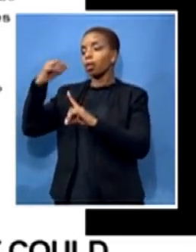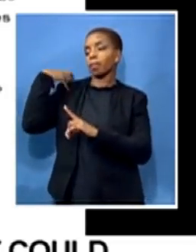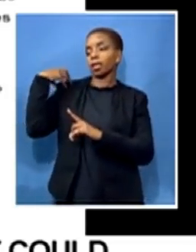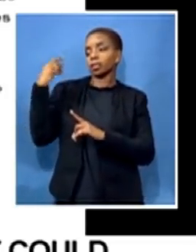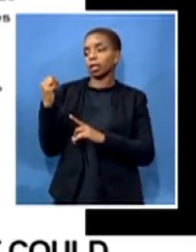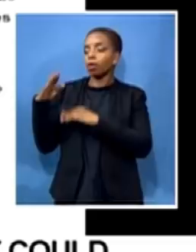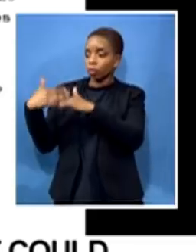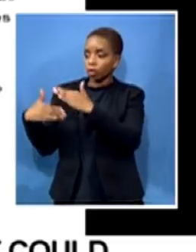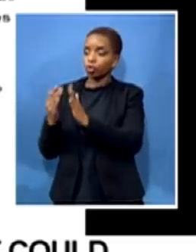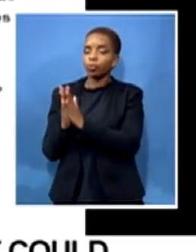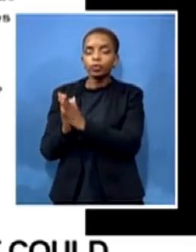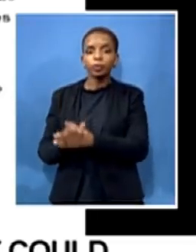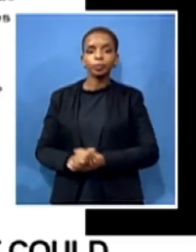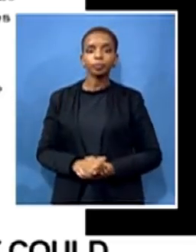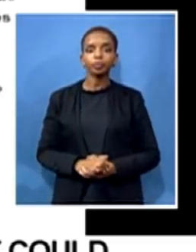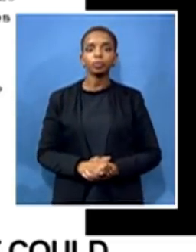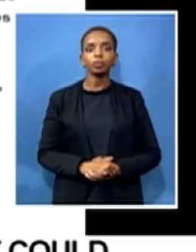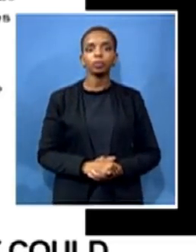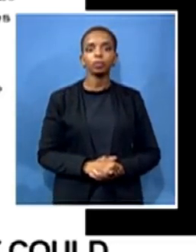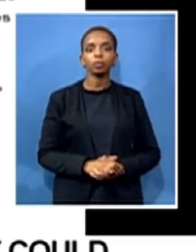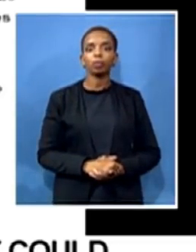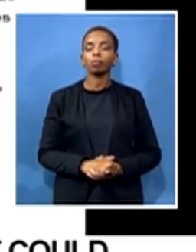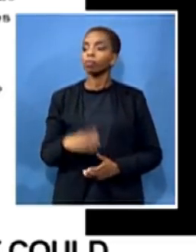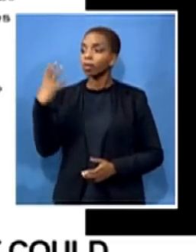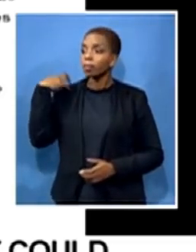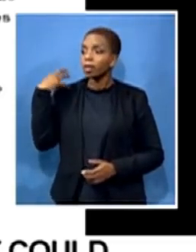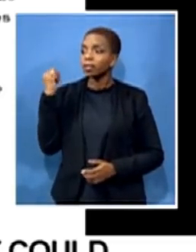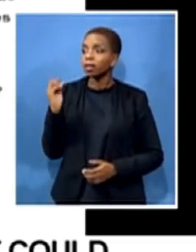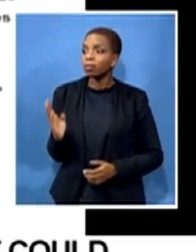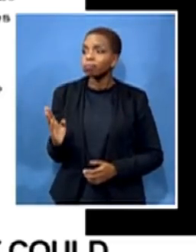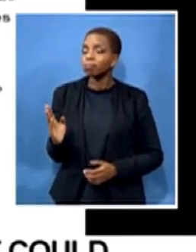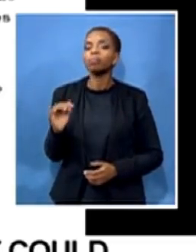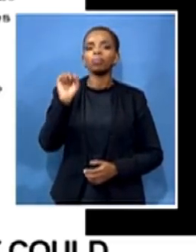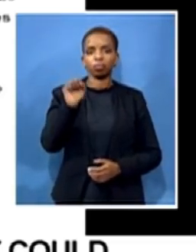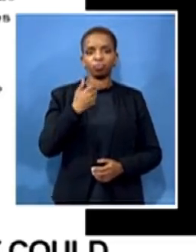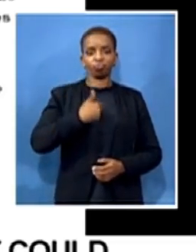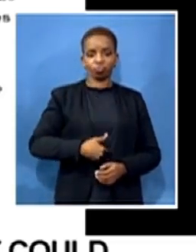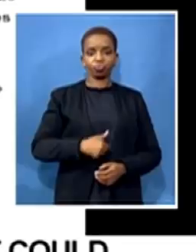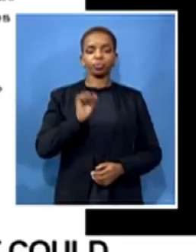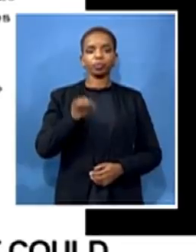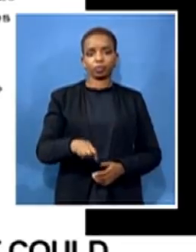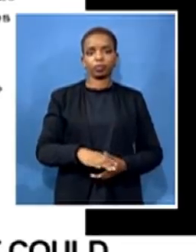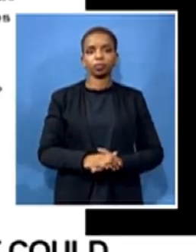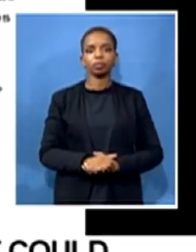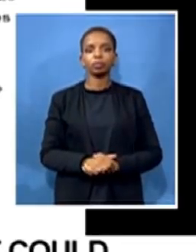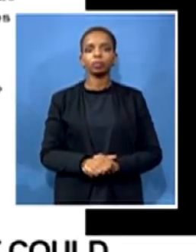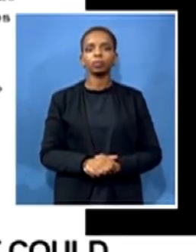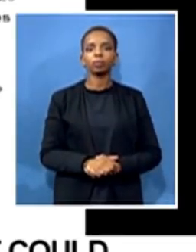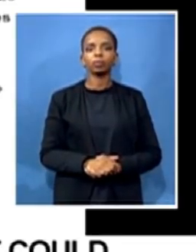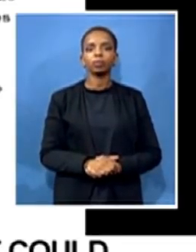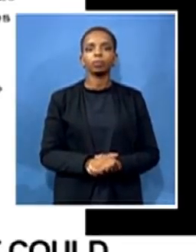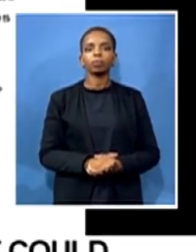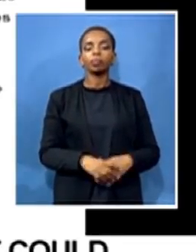Okay. Honorable Minister, are you there? Yes, I'm here. The Development of Southern Africa